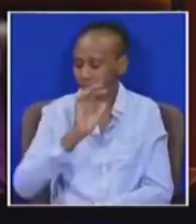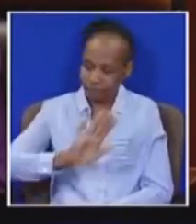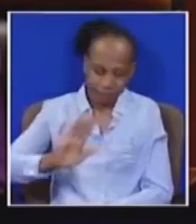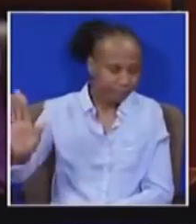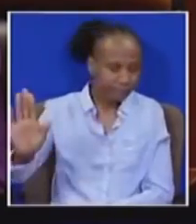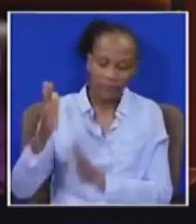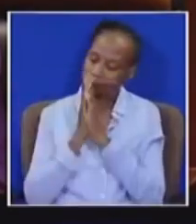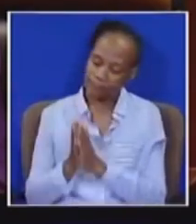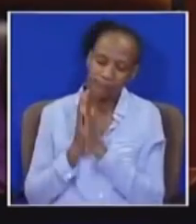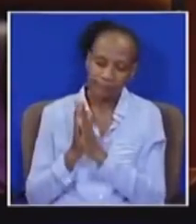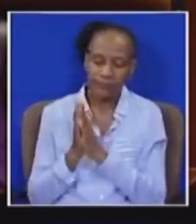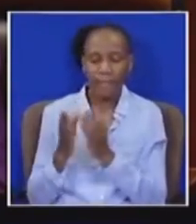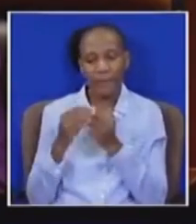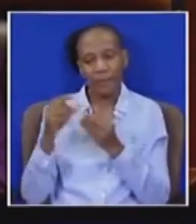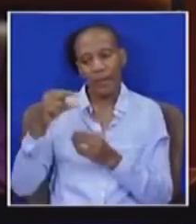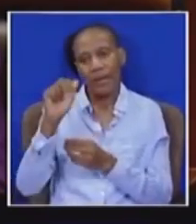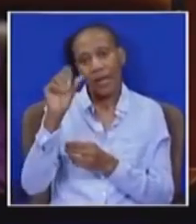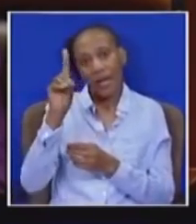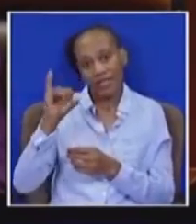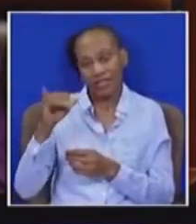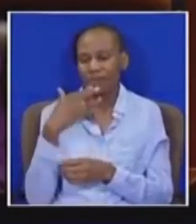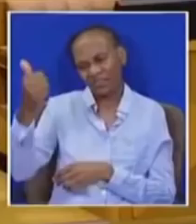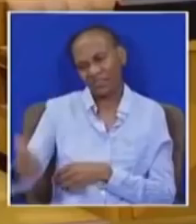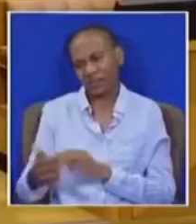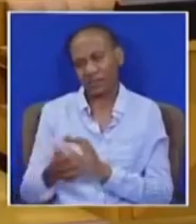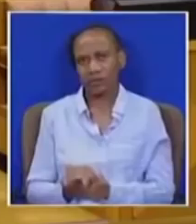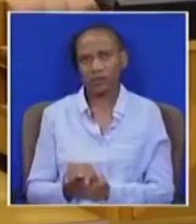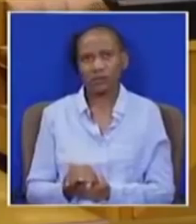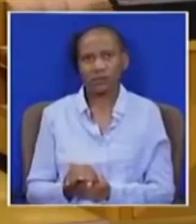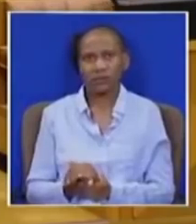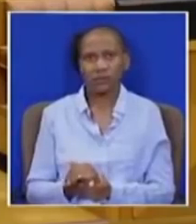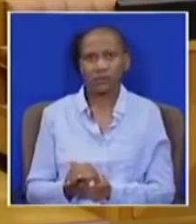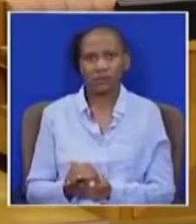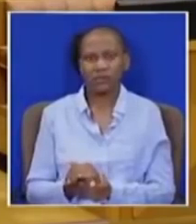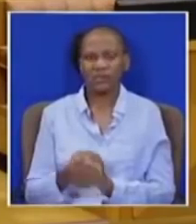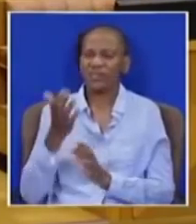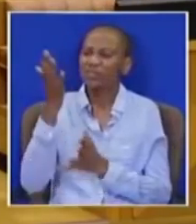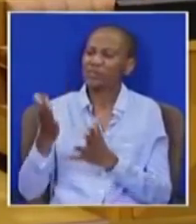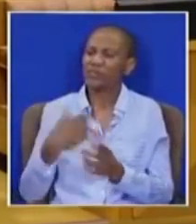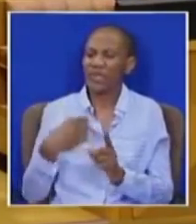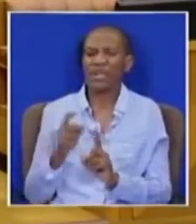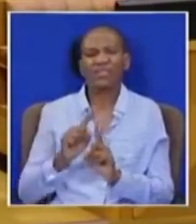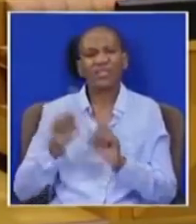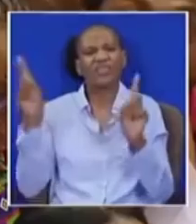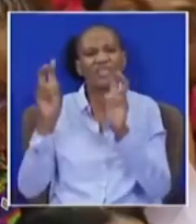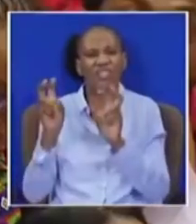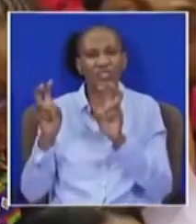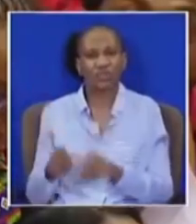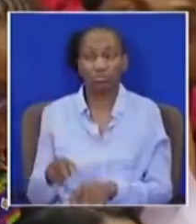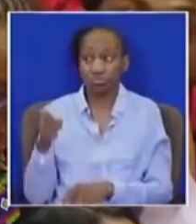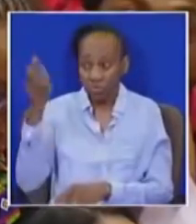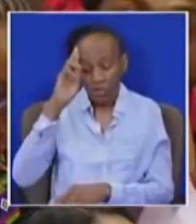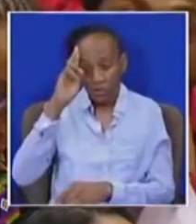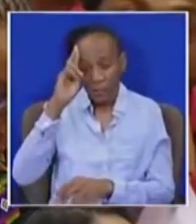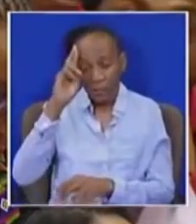with you, Honorable Gadi, please take your seat. Madam Speaker, on a different matter, you will recall that the Chief